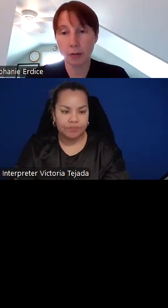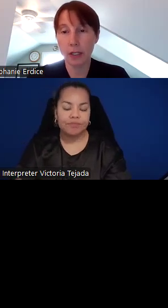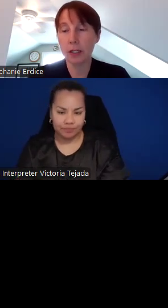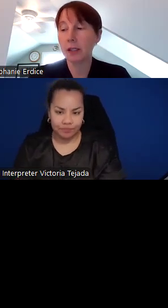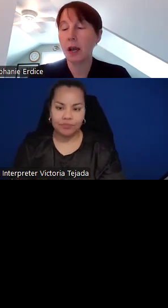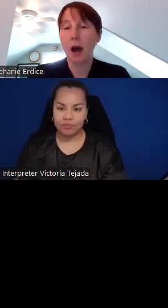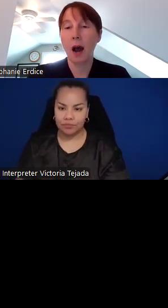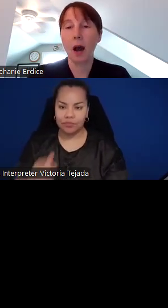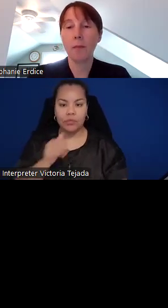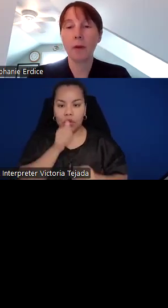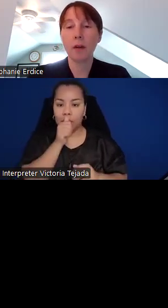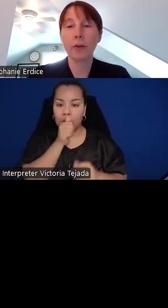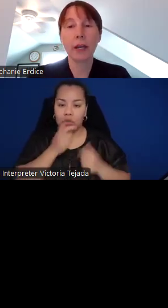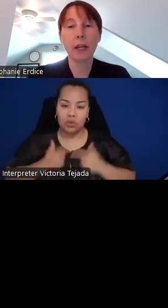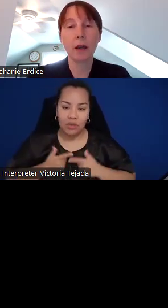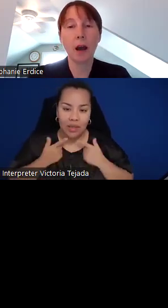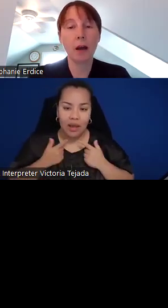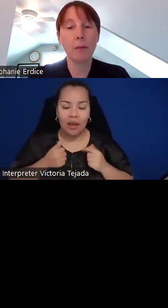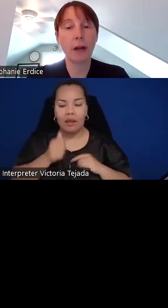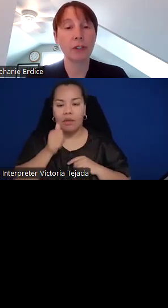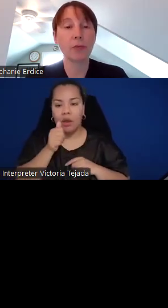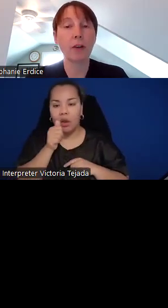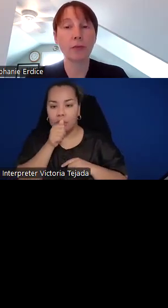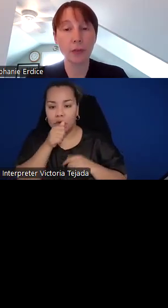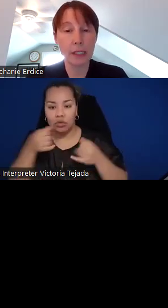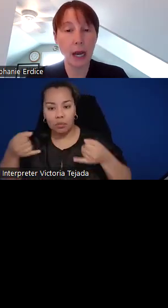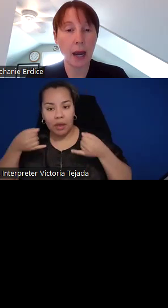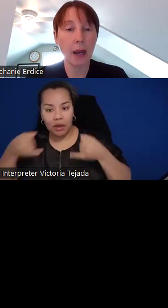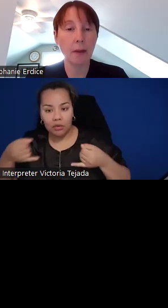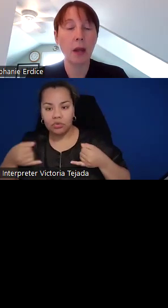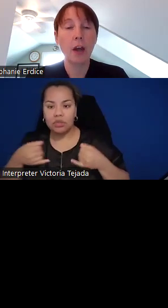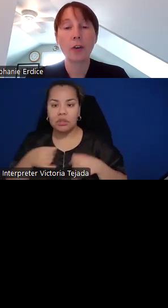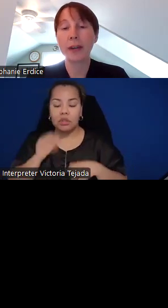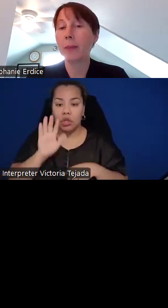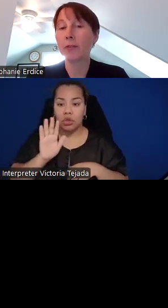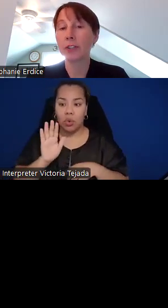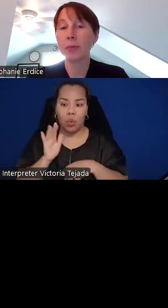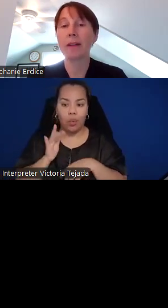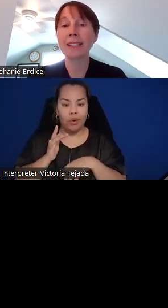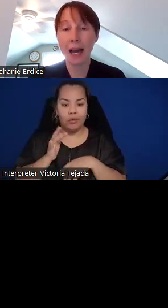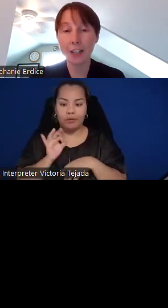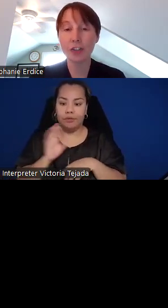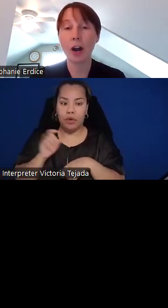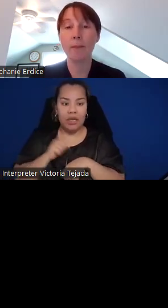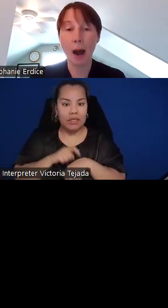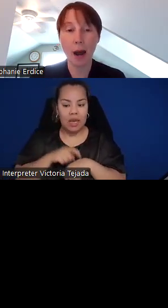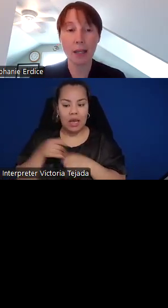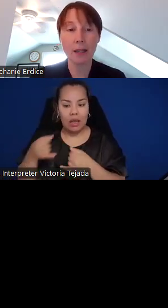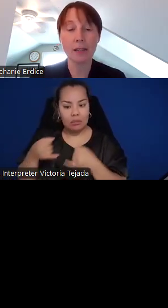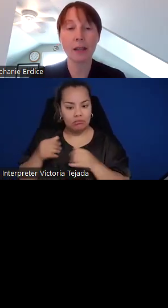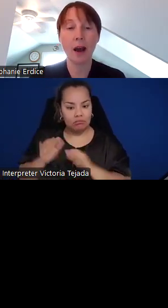personal boundaries, creating boundaries around your free time, creating boundaries around touch,